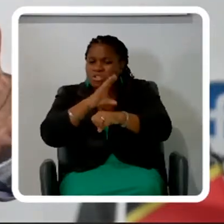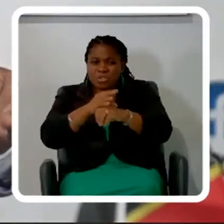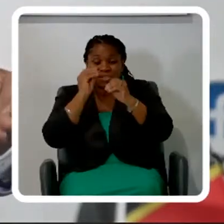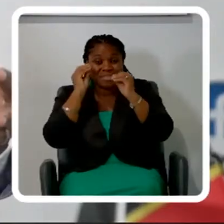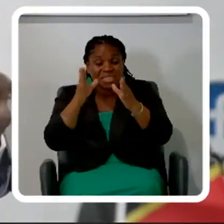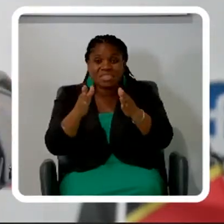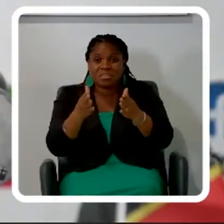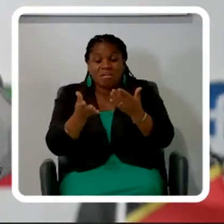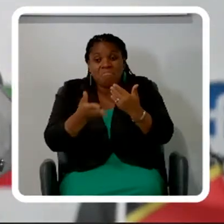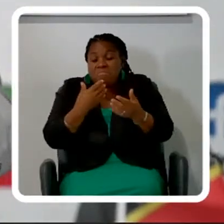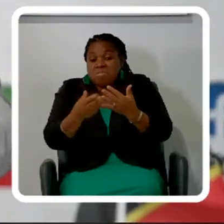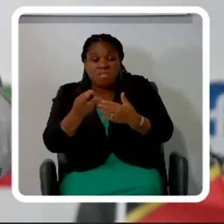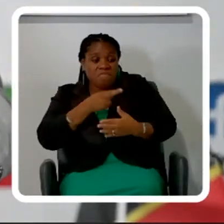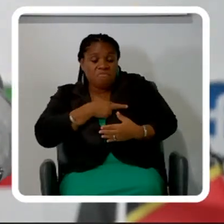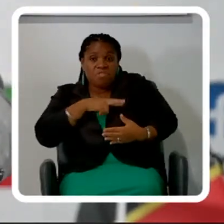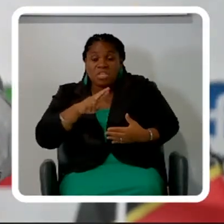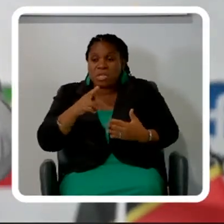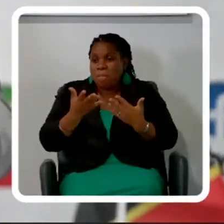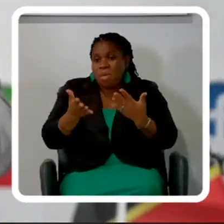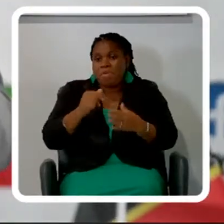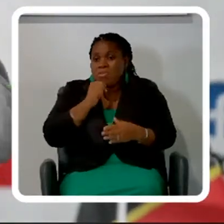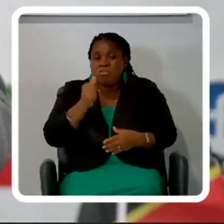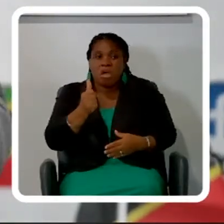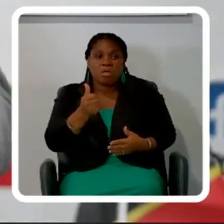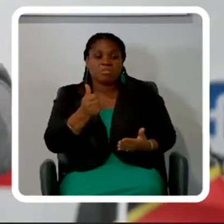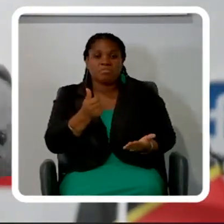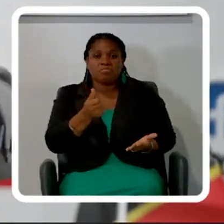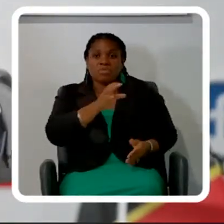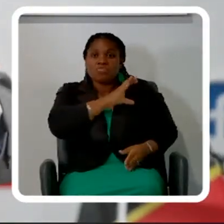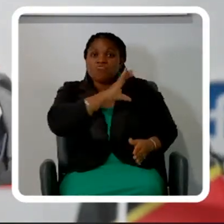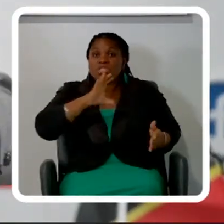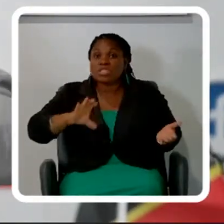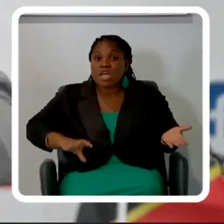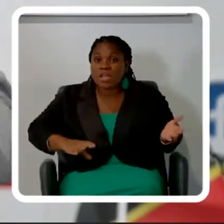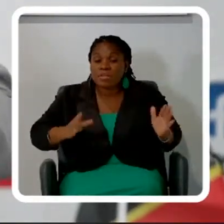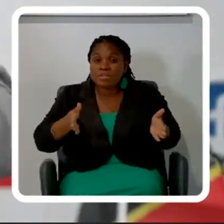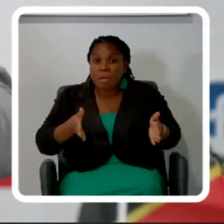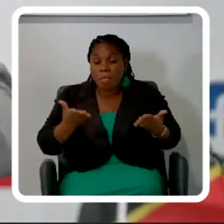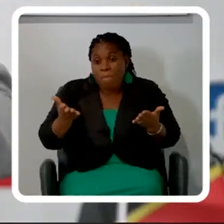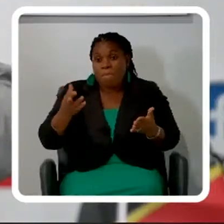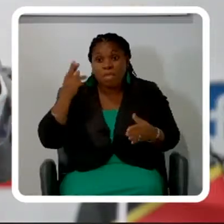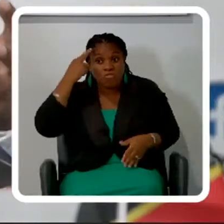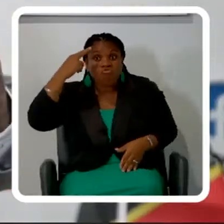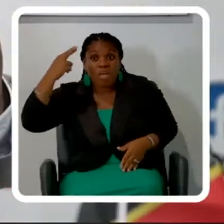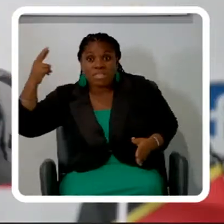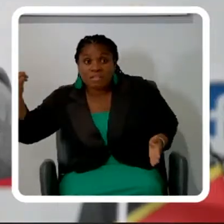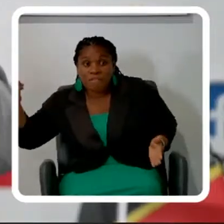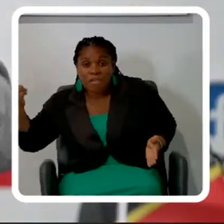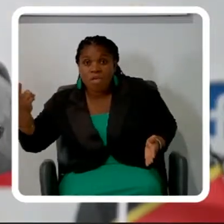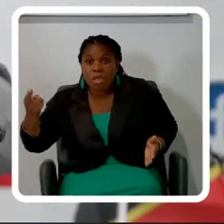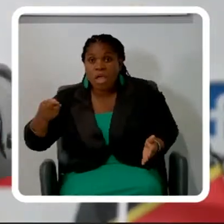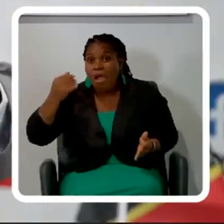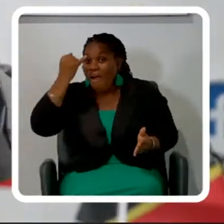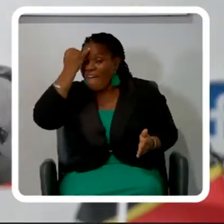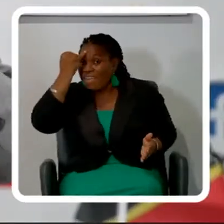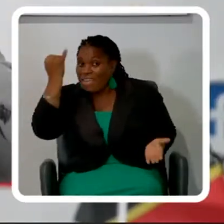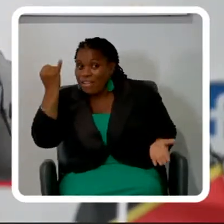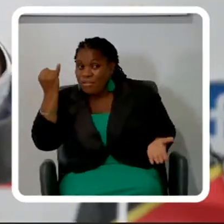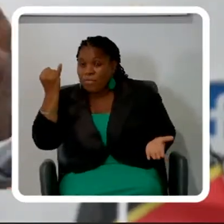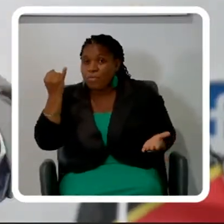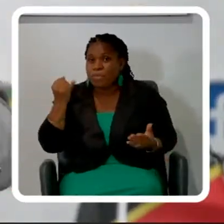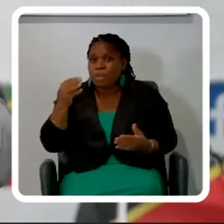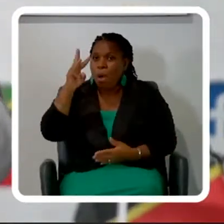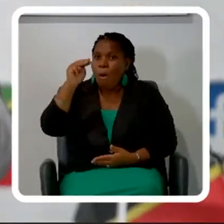Christian, but you might be a Rastafarian, a Muslim, a Hindu, whatever, you have some sort of